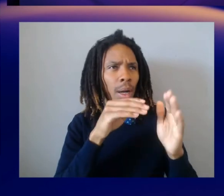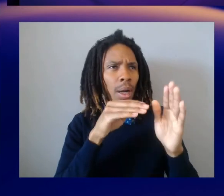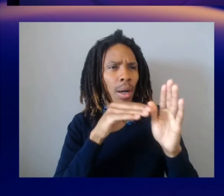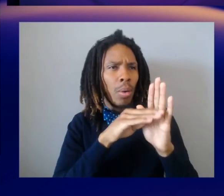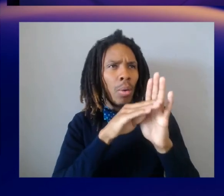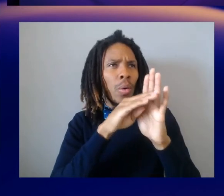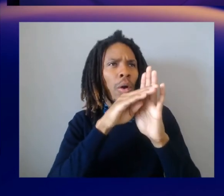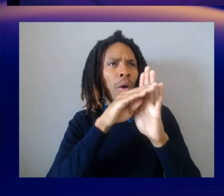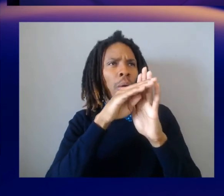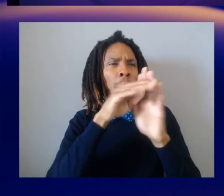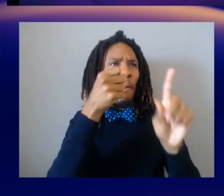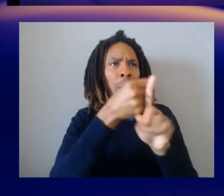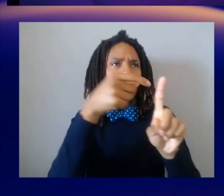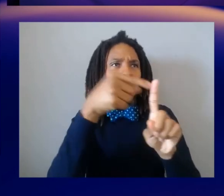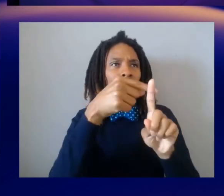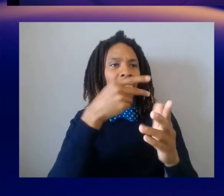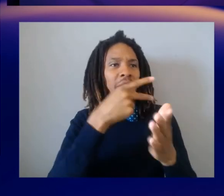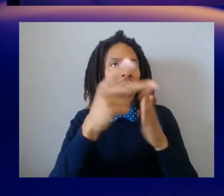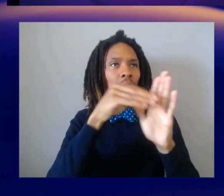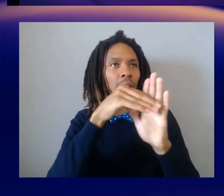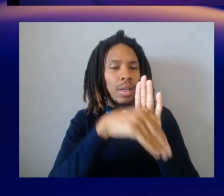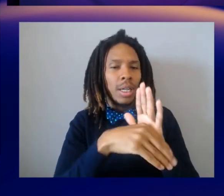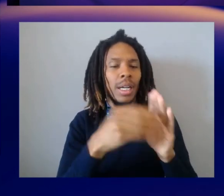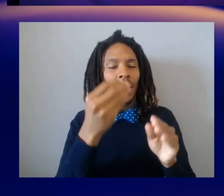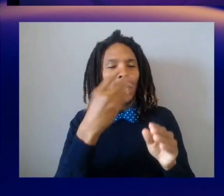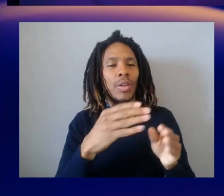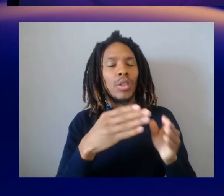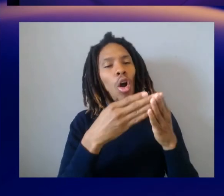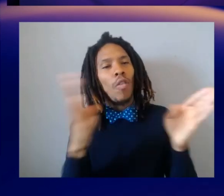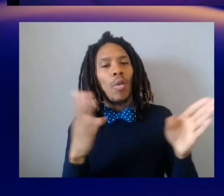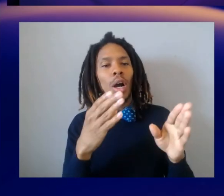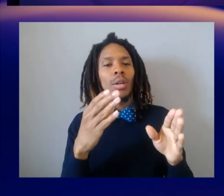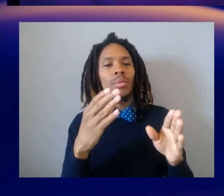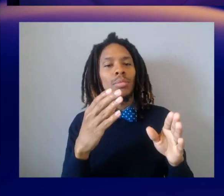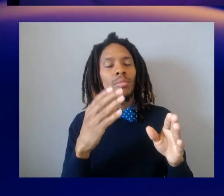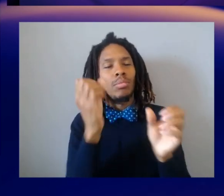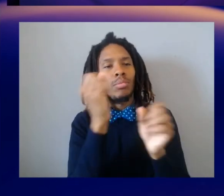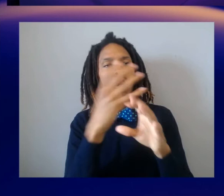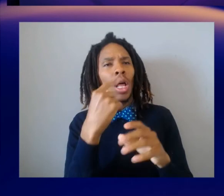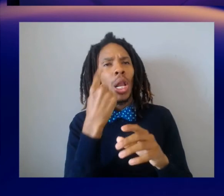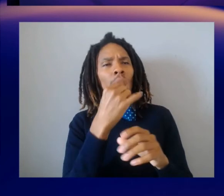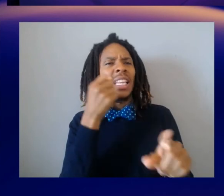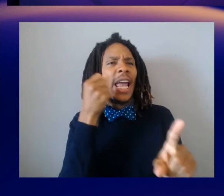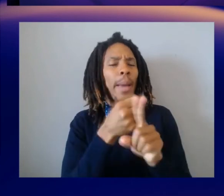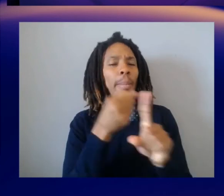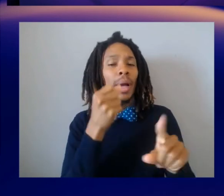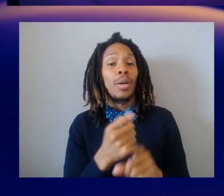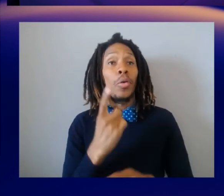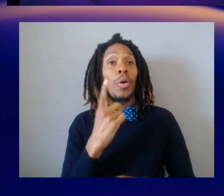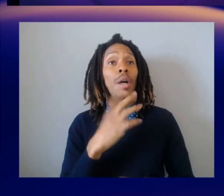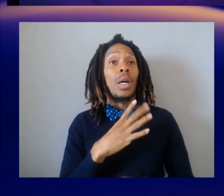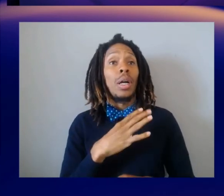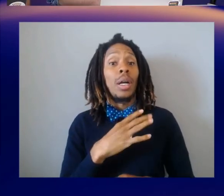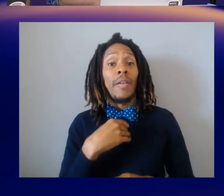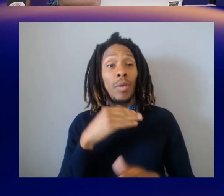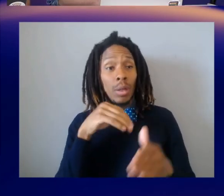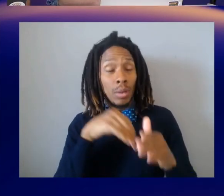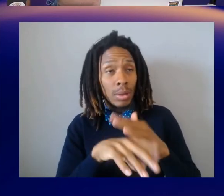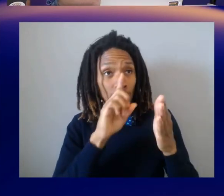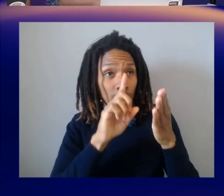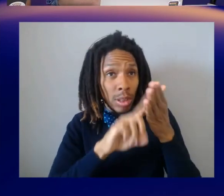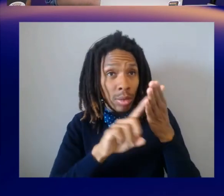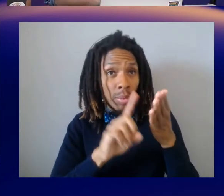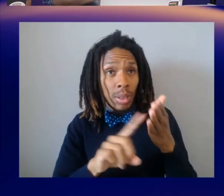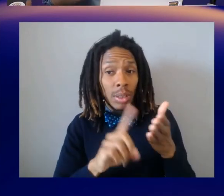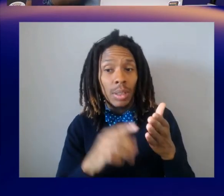failed, and then it will give us an overall idea of the impact. And now what's even neat about this, if we go to inspect it, what this is actually